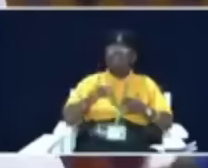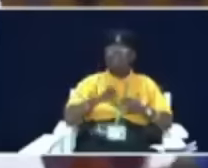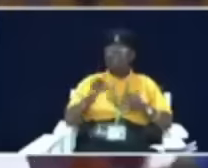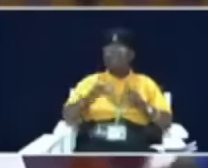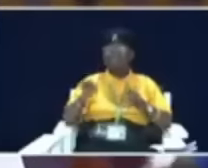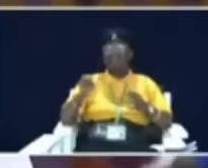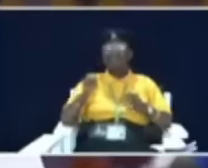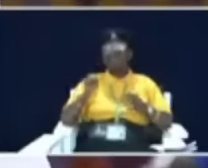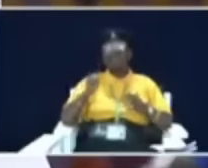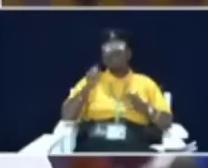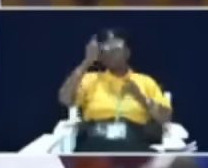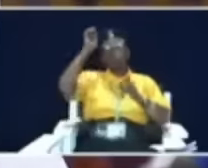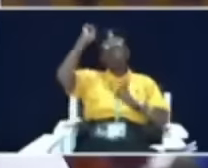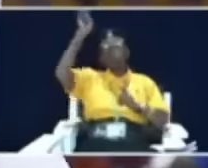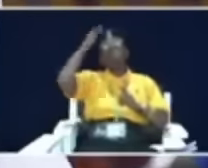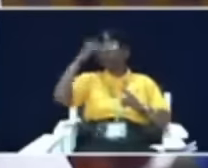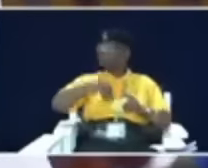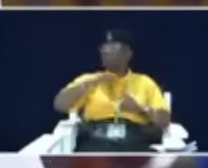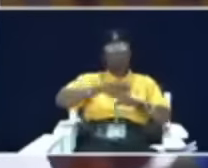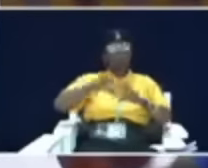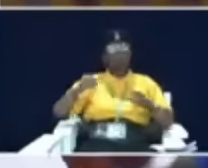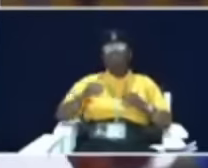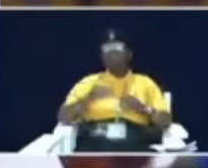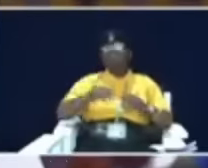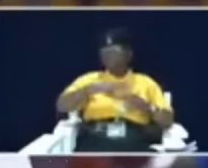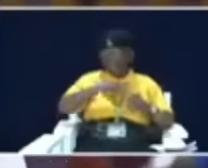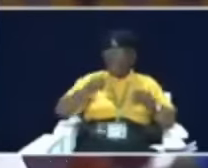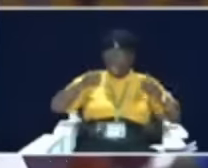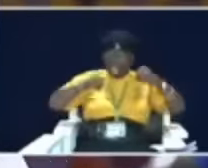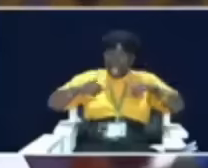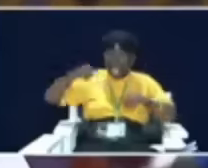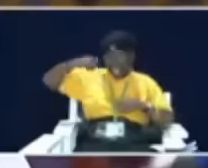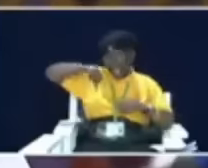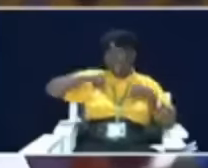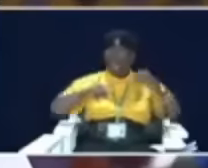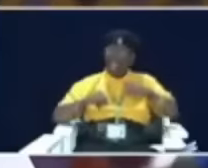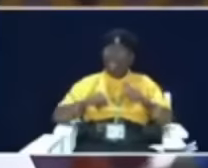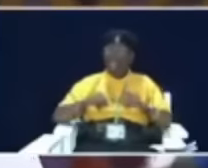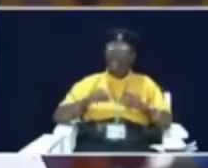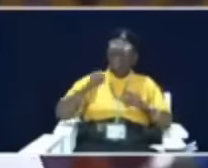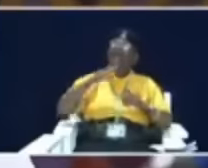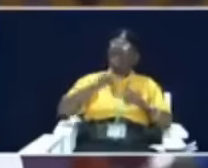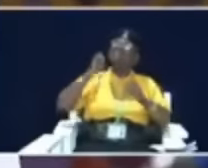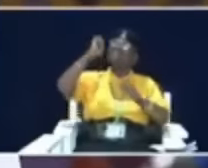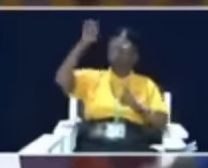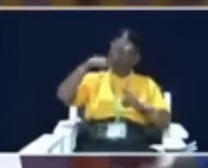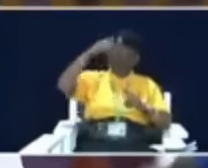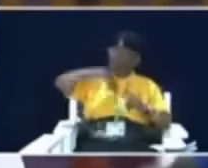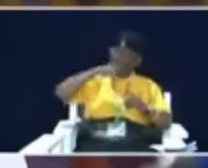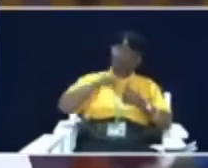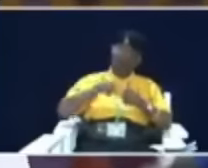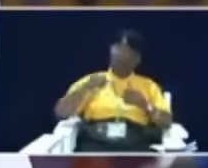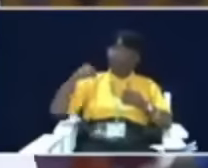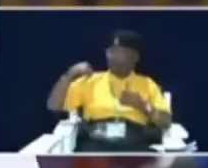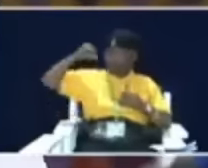Even if you like agbada, you don't want to wear 2. And they asked me to wear seven.